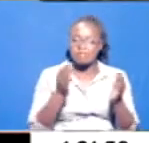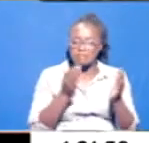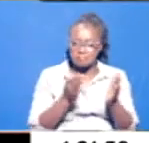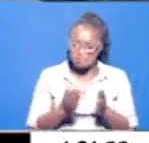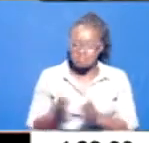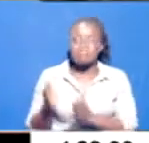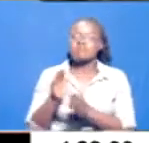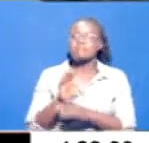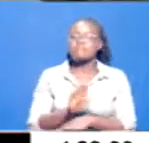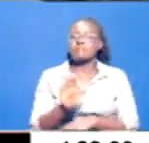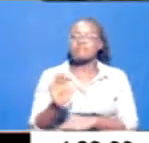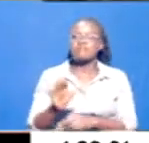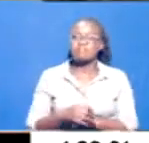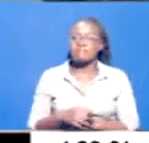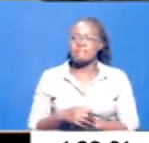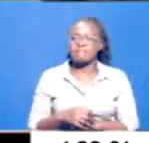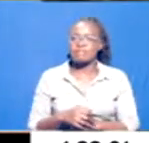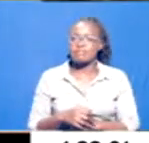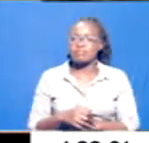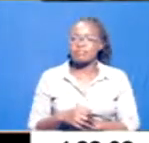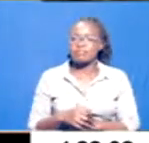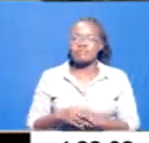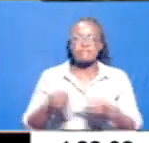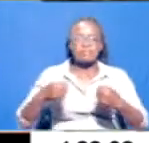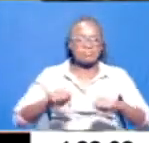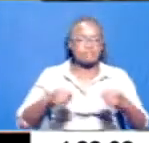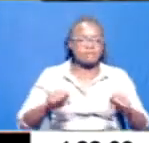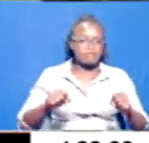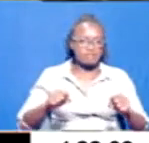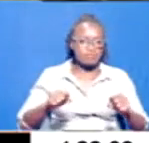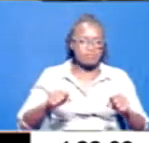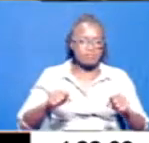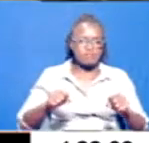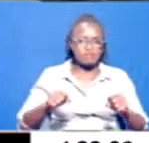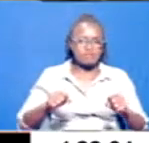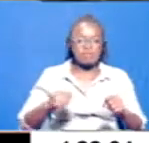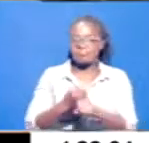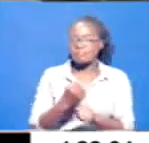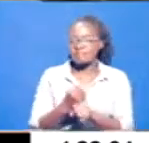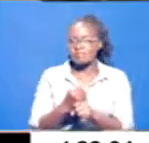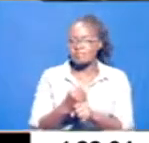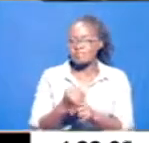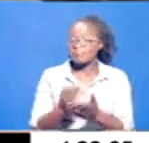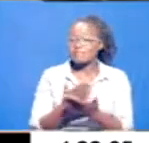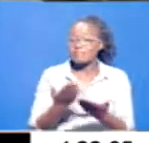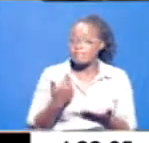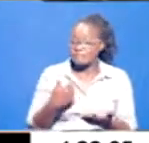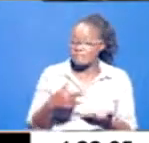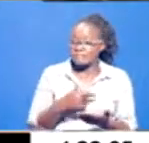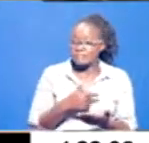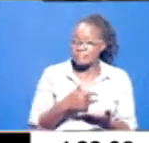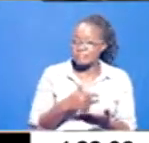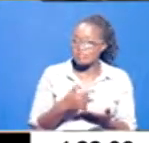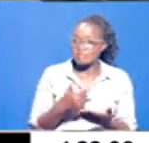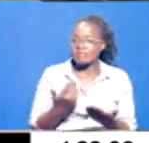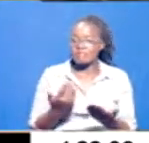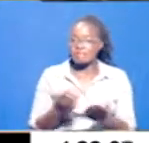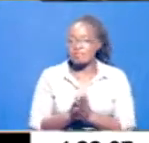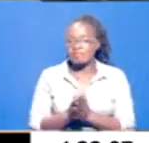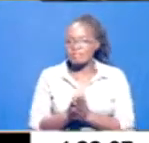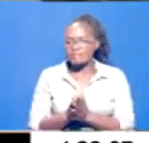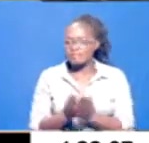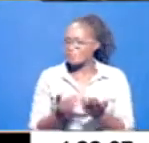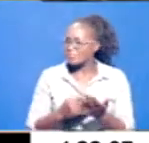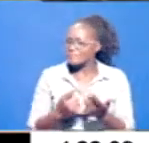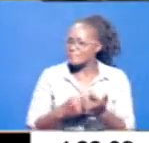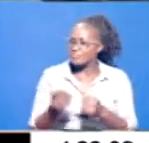activities. Ile bodaboda kufanyia hiyo kasi ambayo sisi tumesema hizo masiku zao ziko numbers tumehesabu,